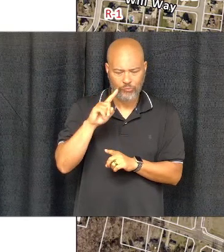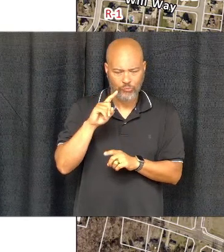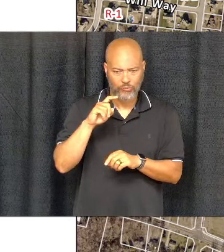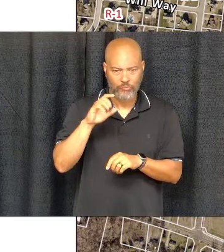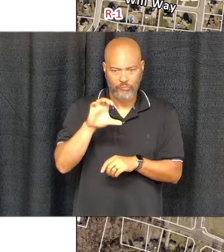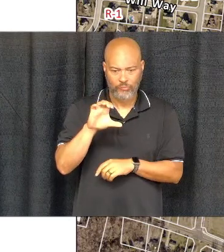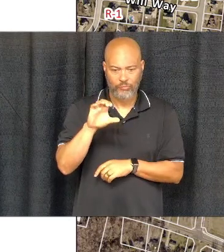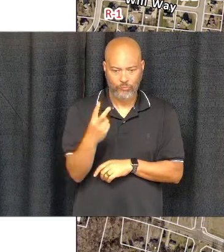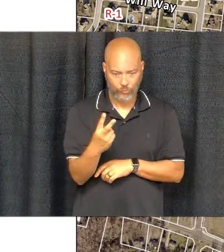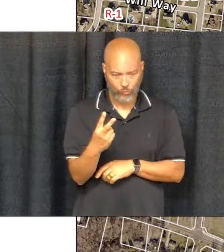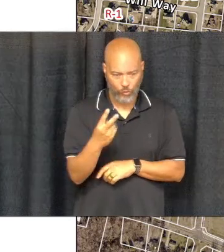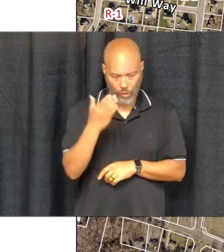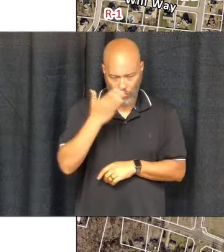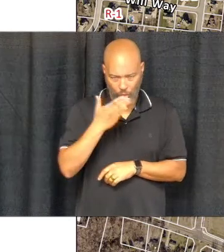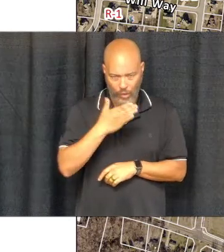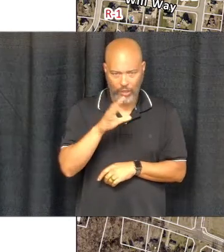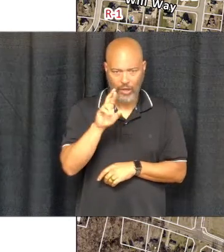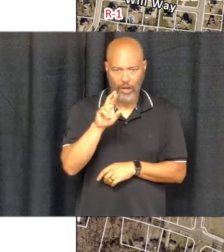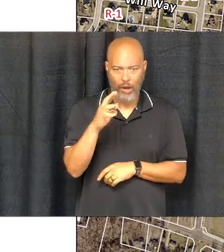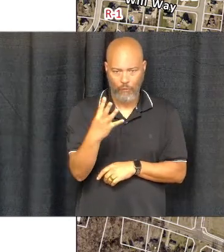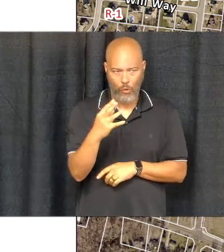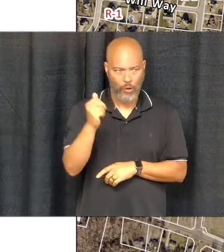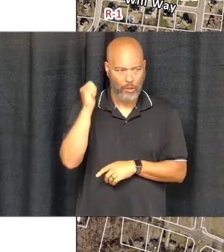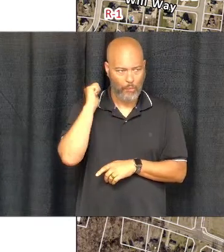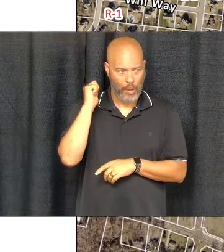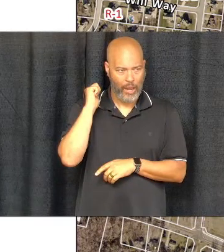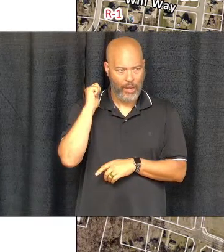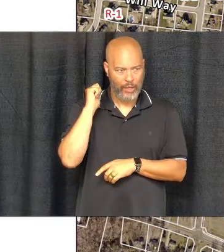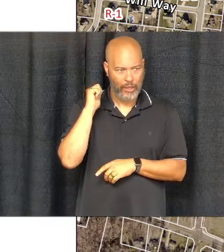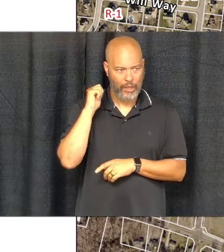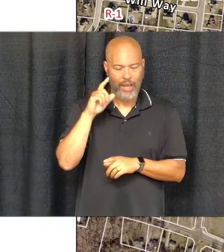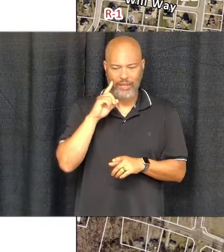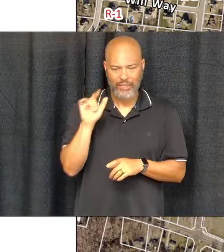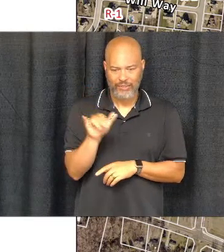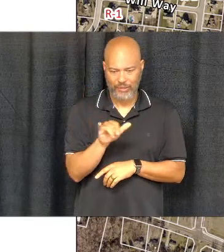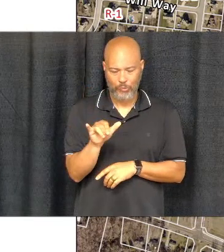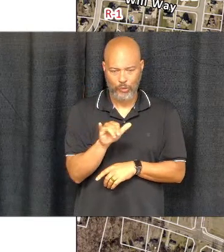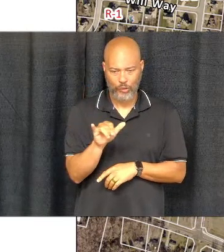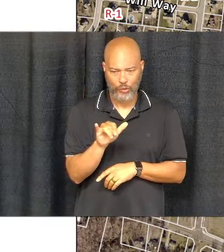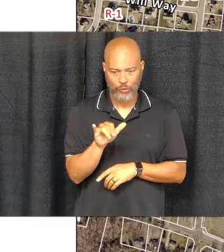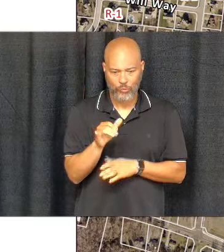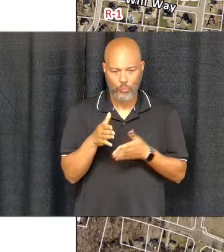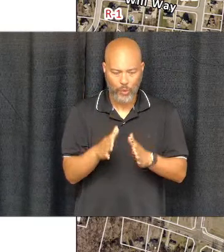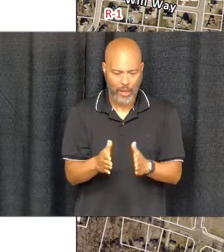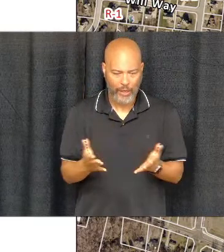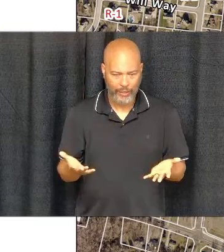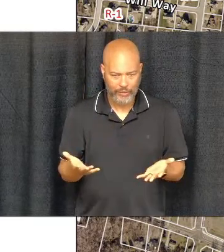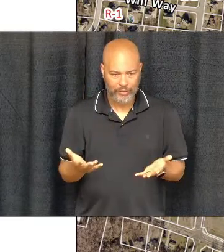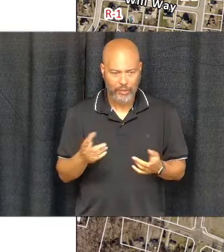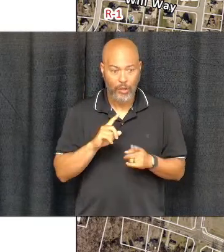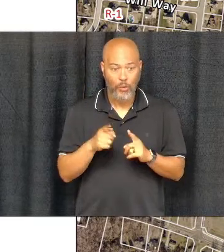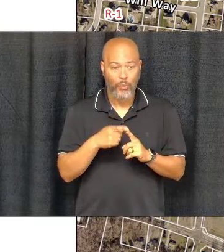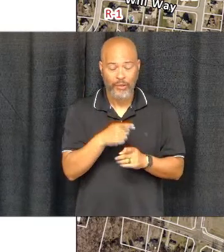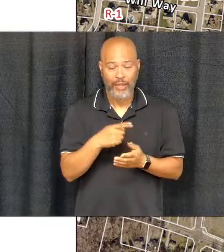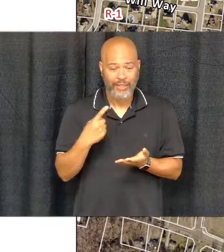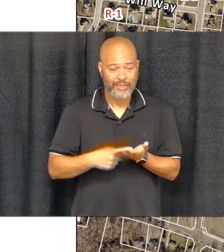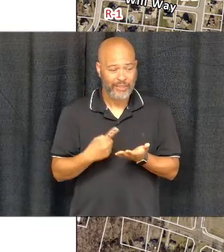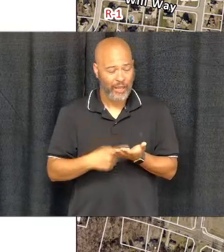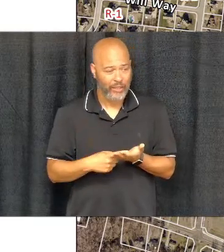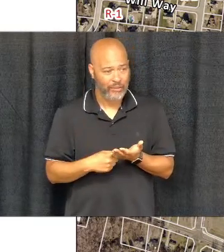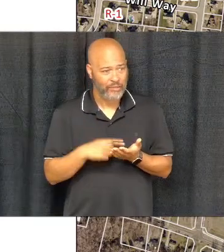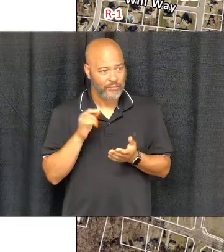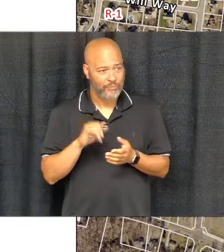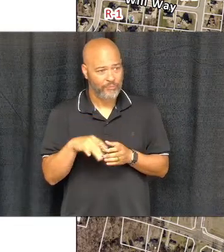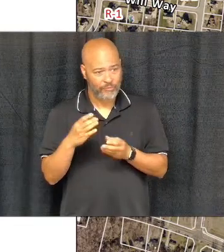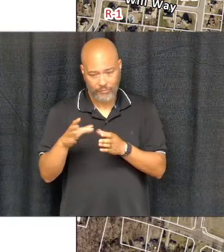time, C2 in the front and R4 in the rear in a very similar fashion. When they discussed that the